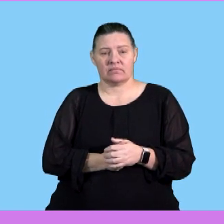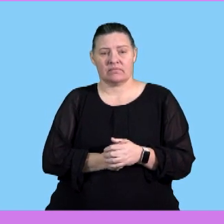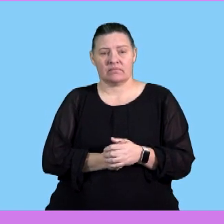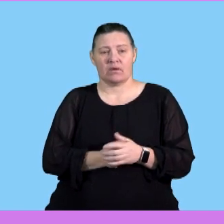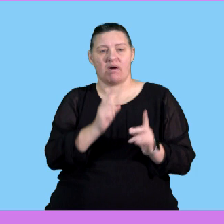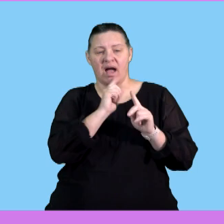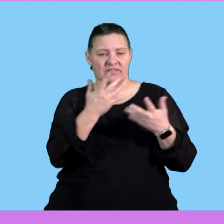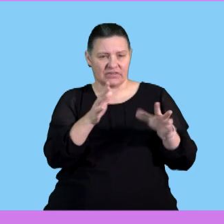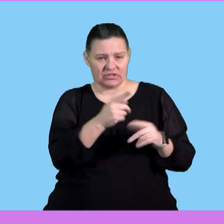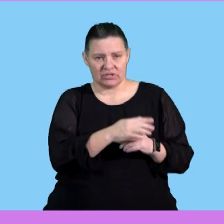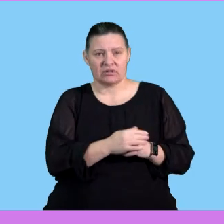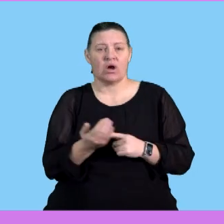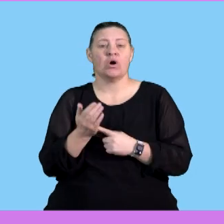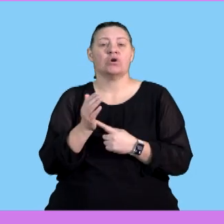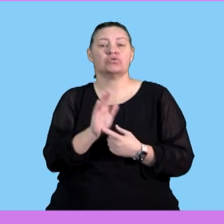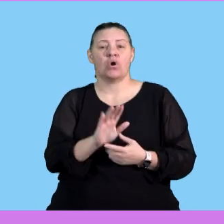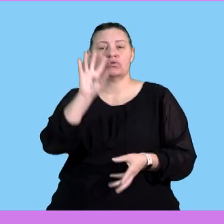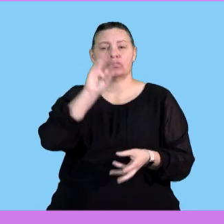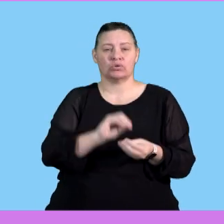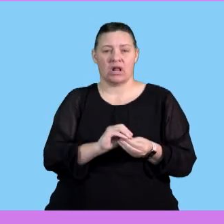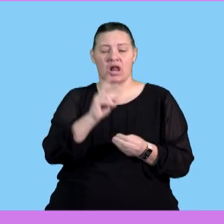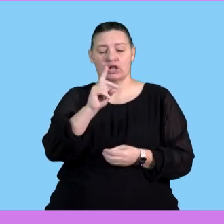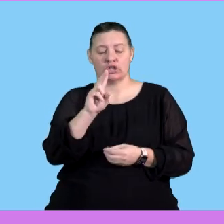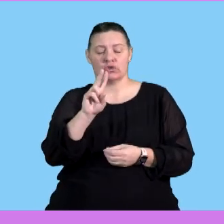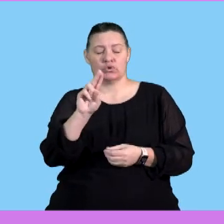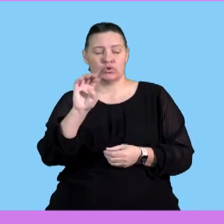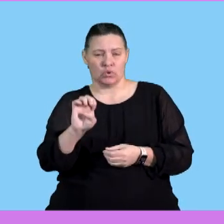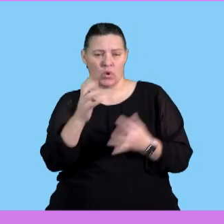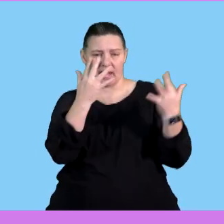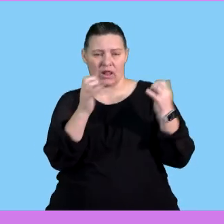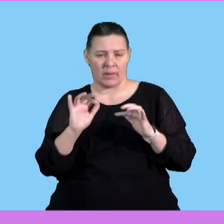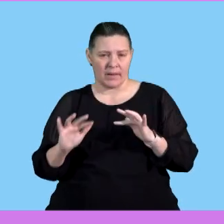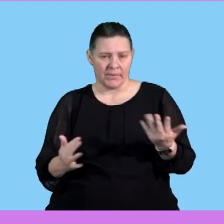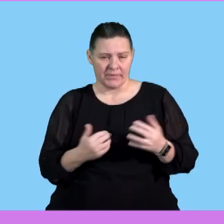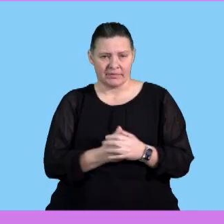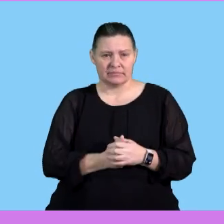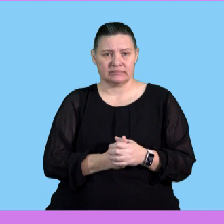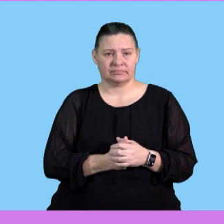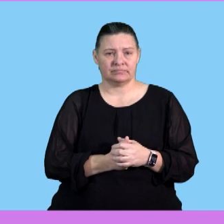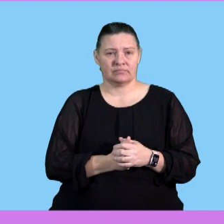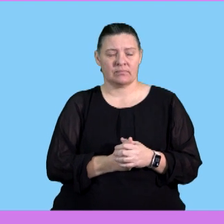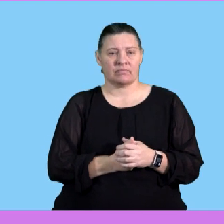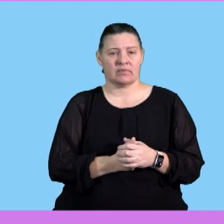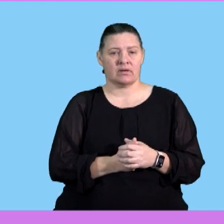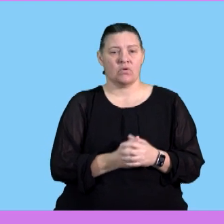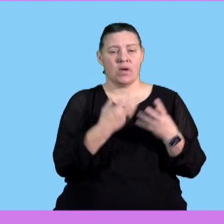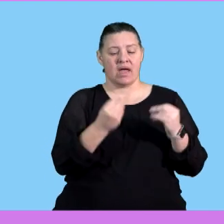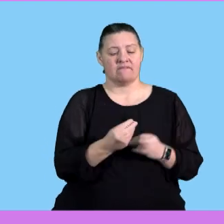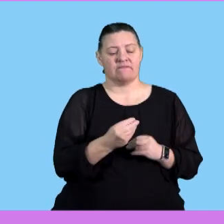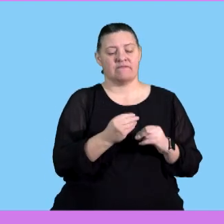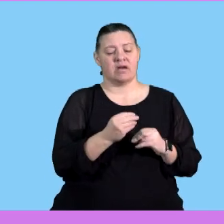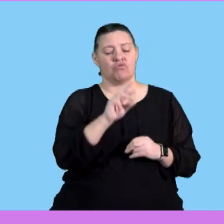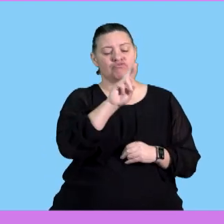yes, we have already answered that. So show how the total due was calculated. So the total due, we